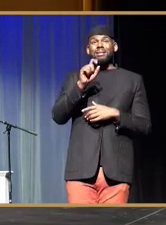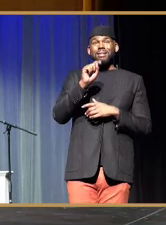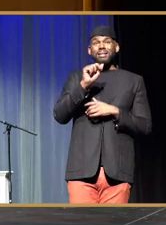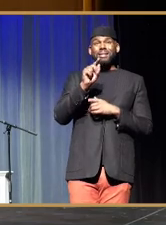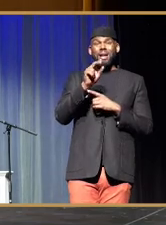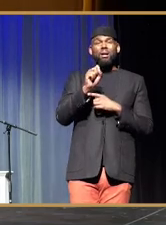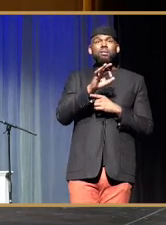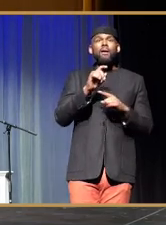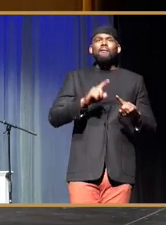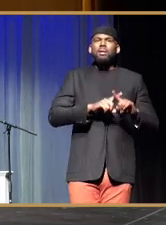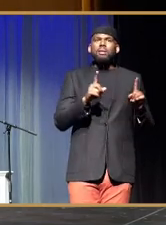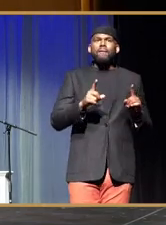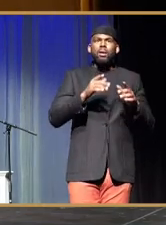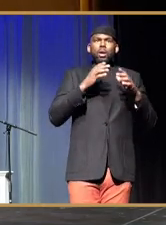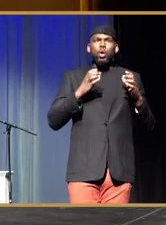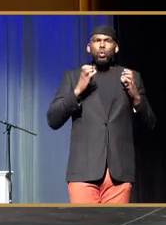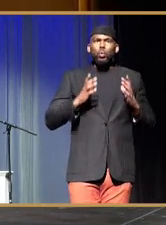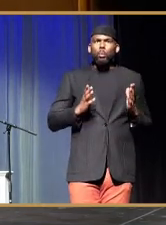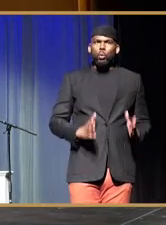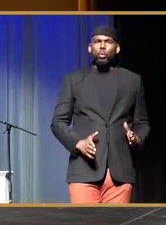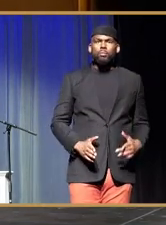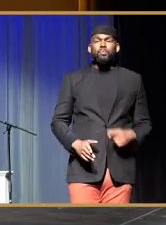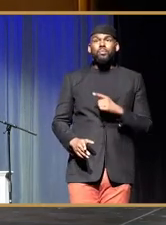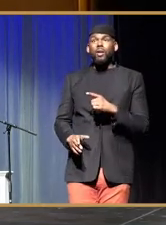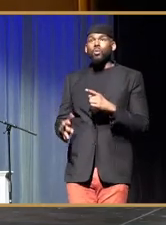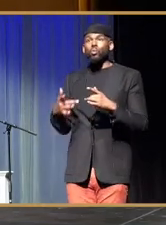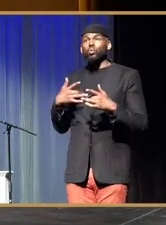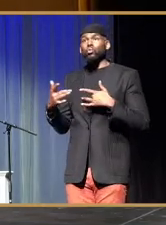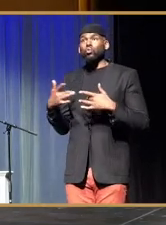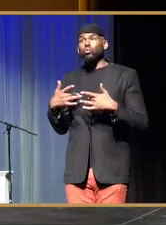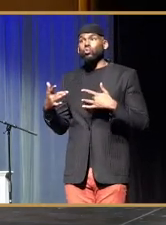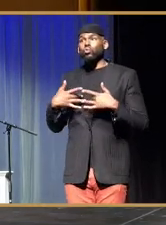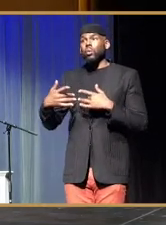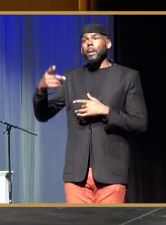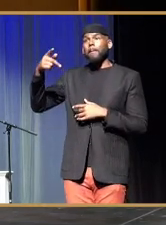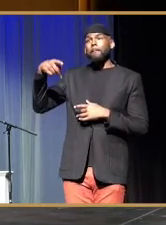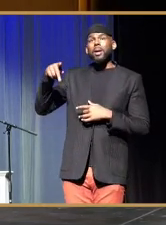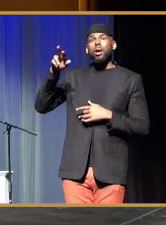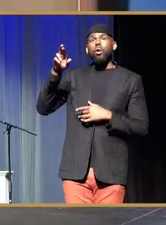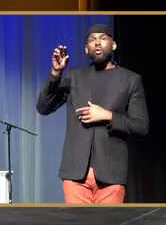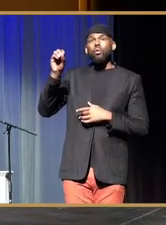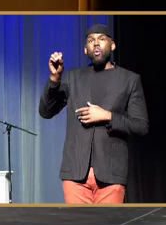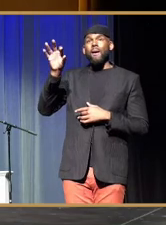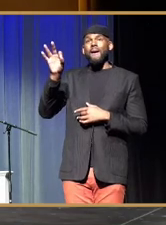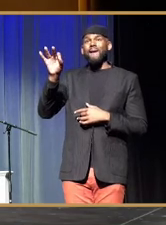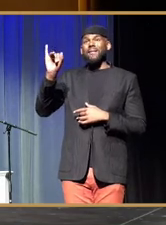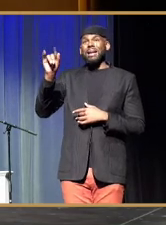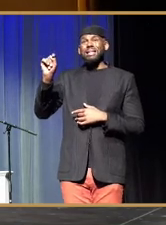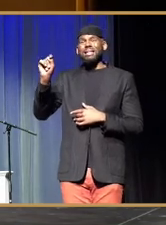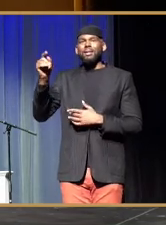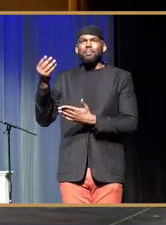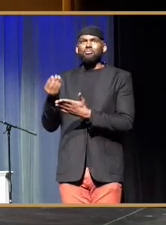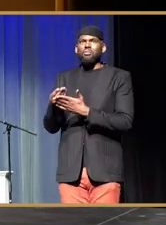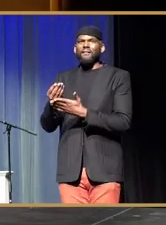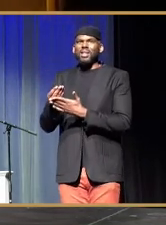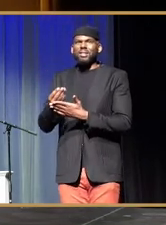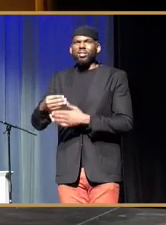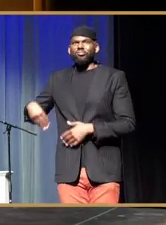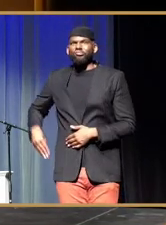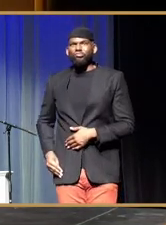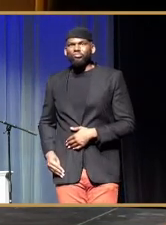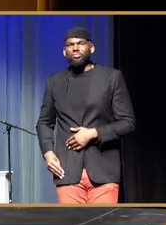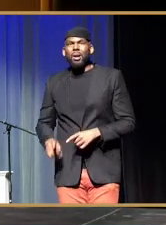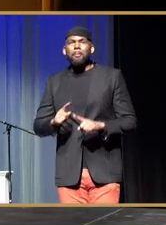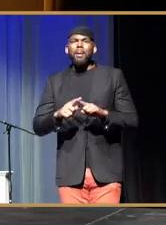sort. They were concerned about their nonprofit profit status, but I